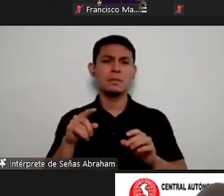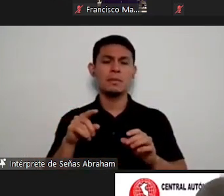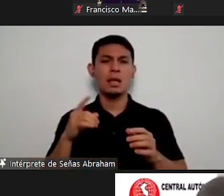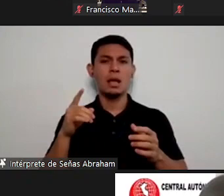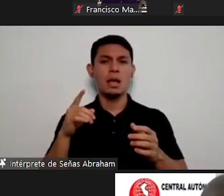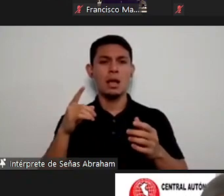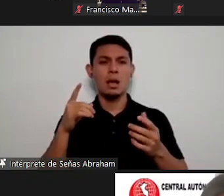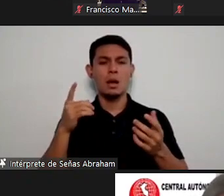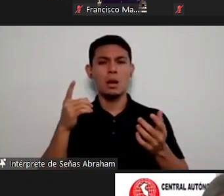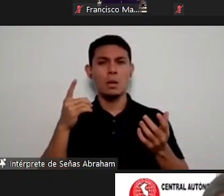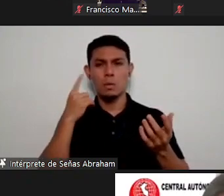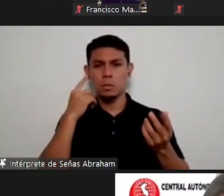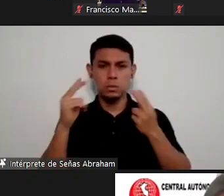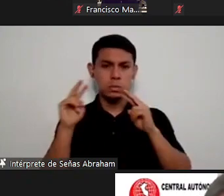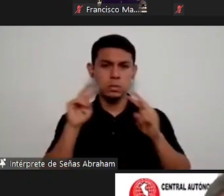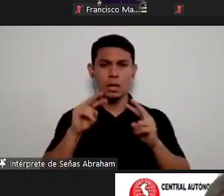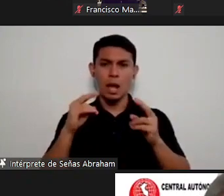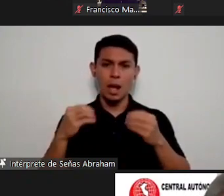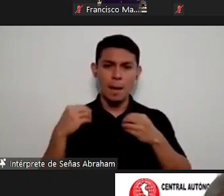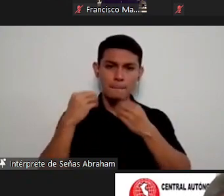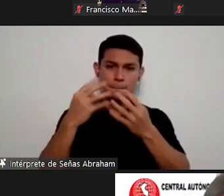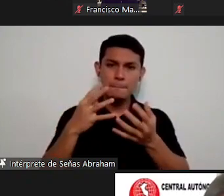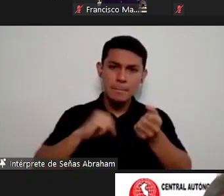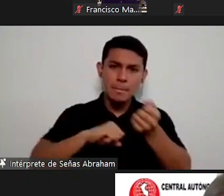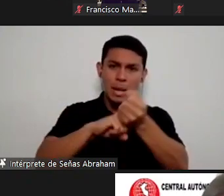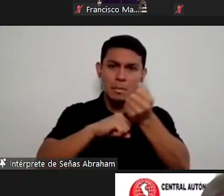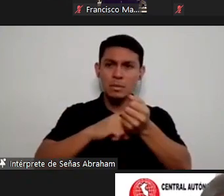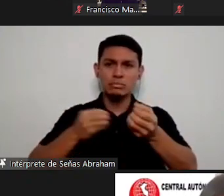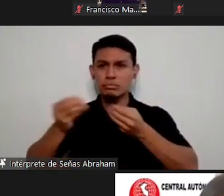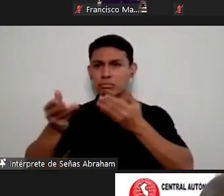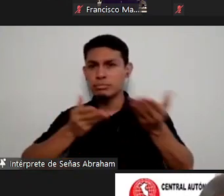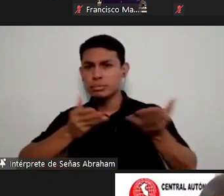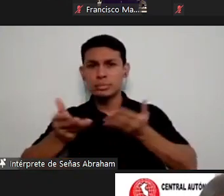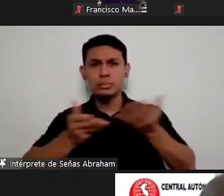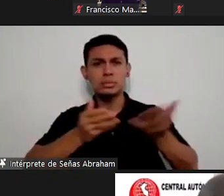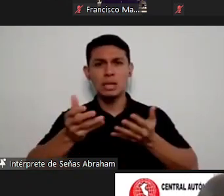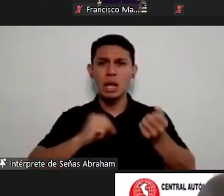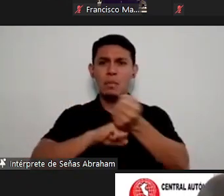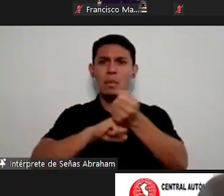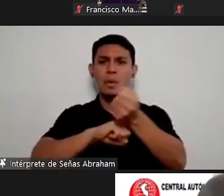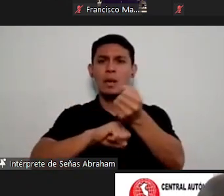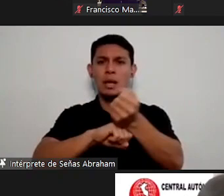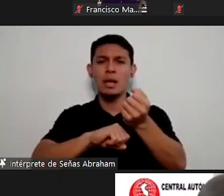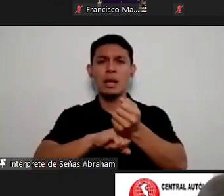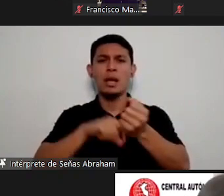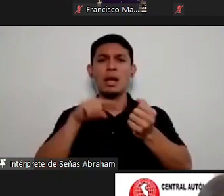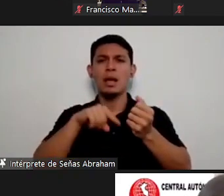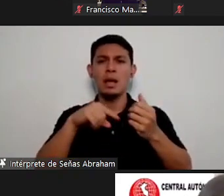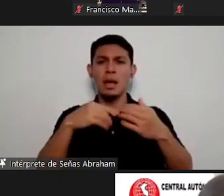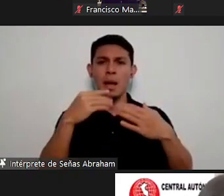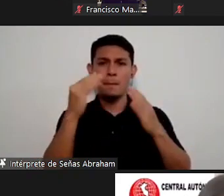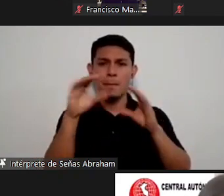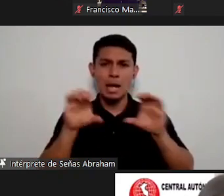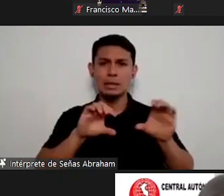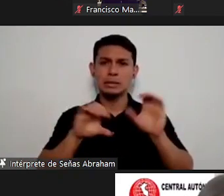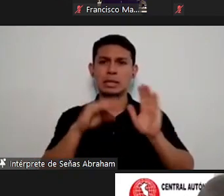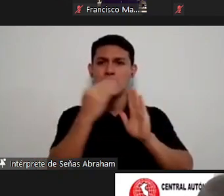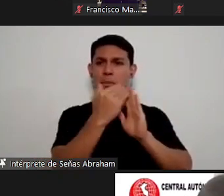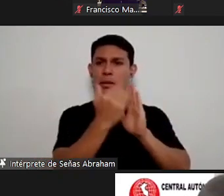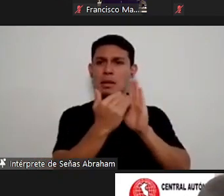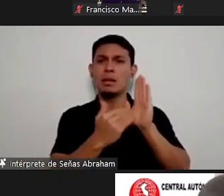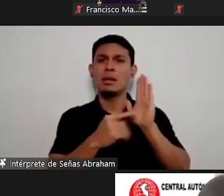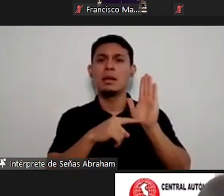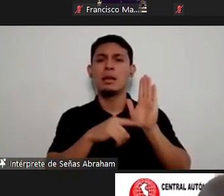of the stakeholders that have supported this and have contributed to formulating this